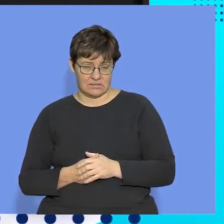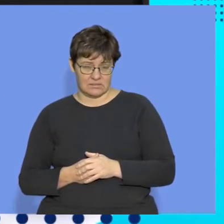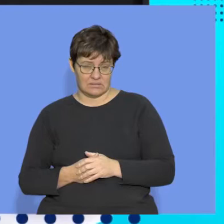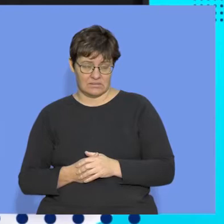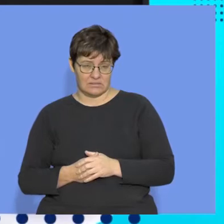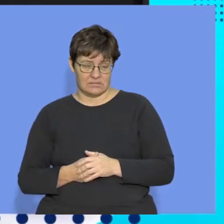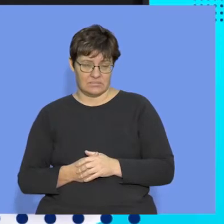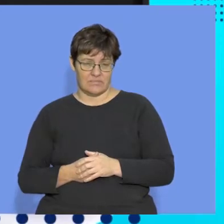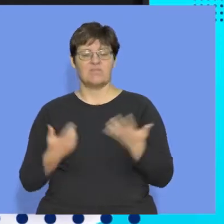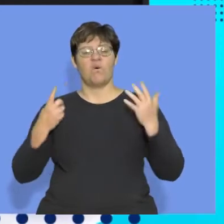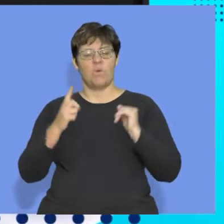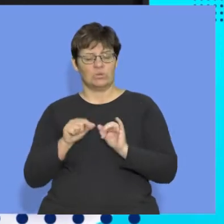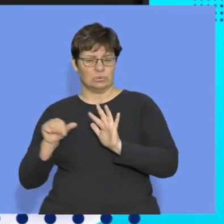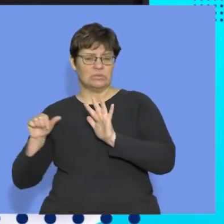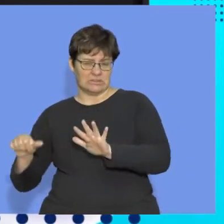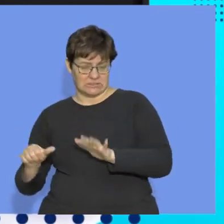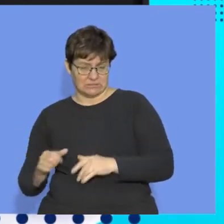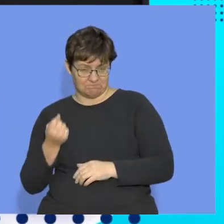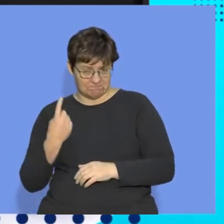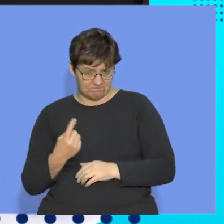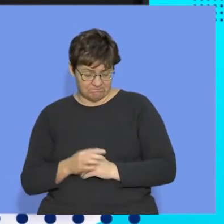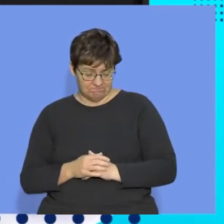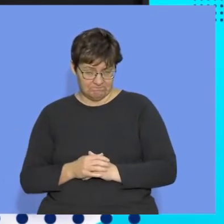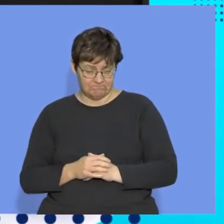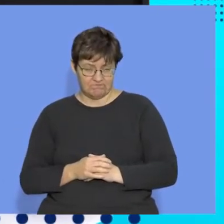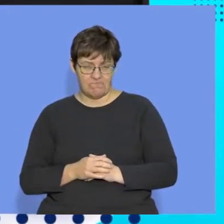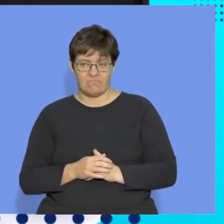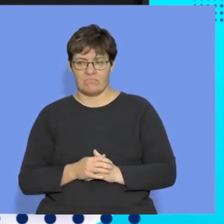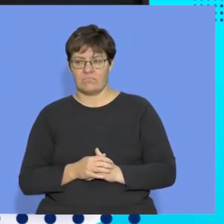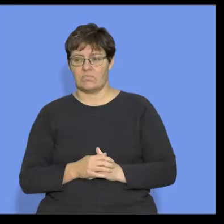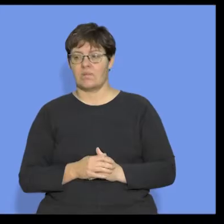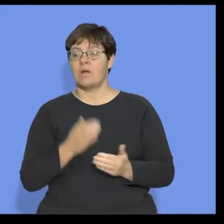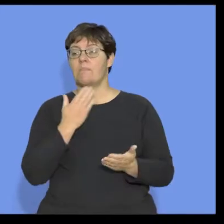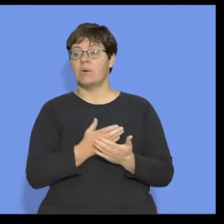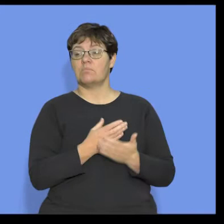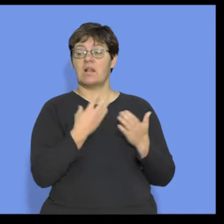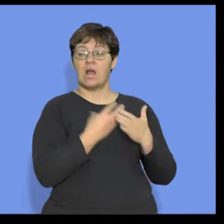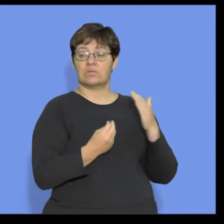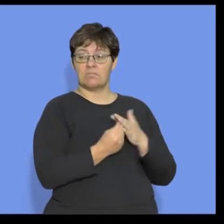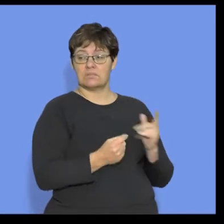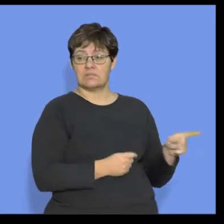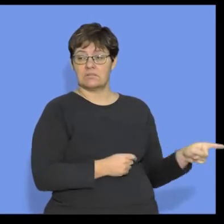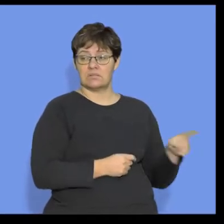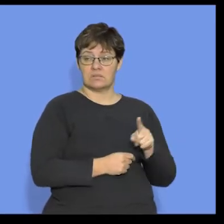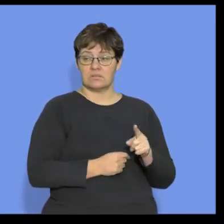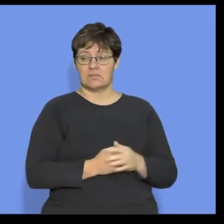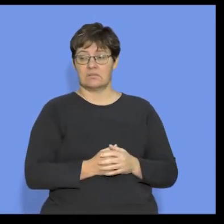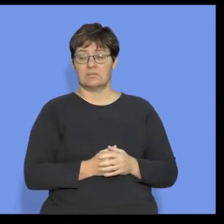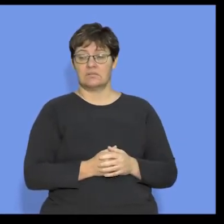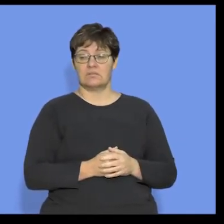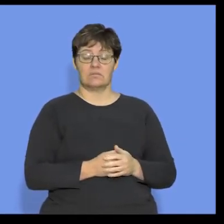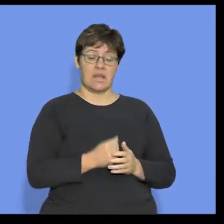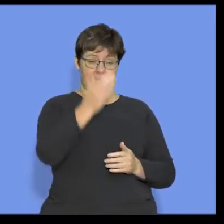because a die you have 1, 2, 6. Okay? Are we all together? Now the possible outcome can